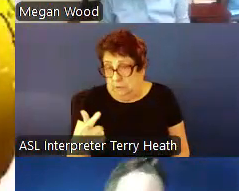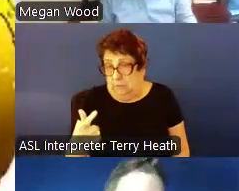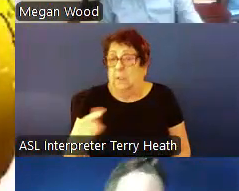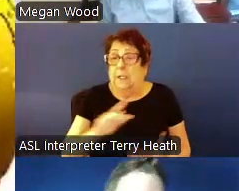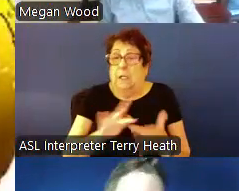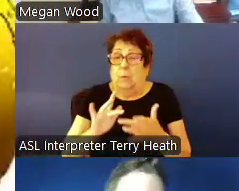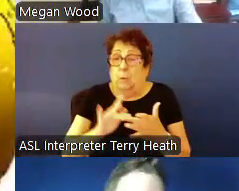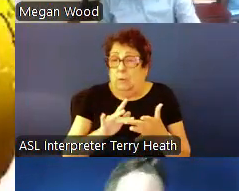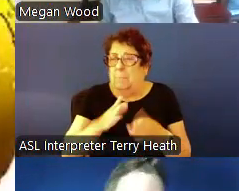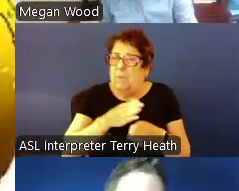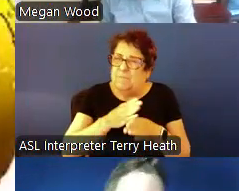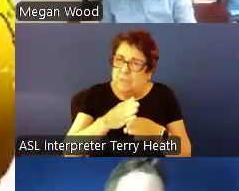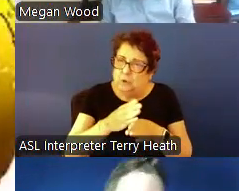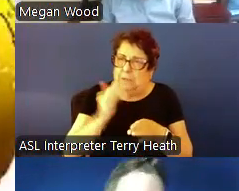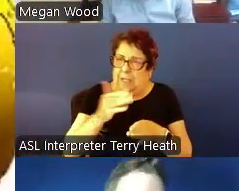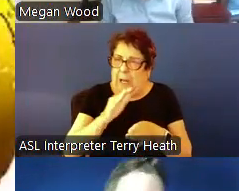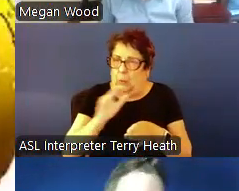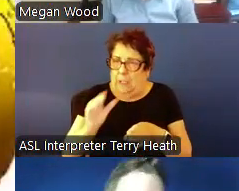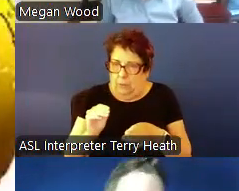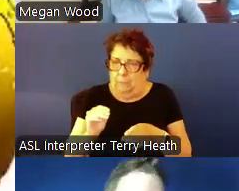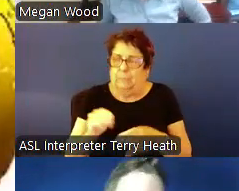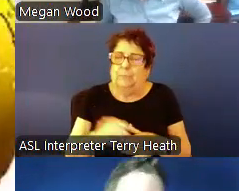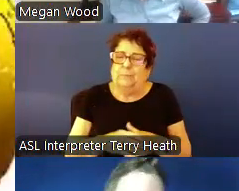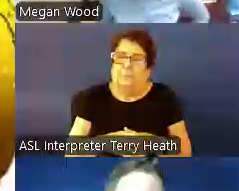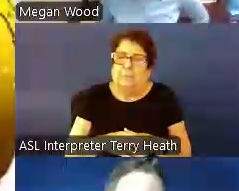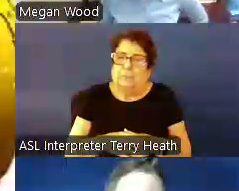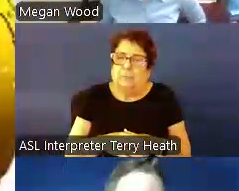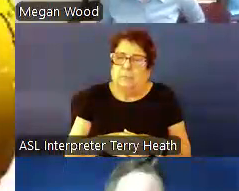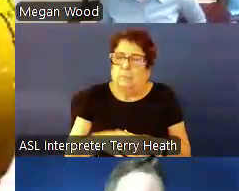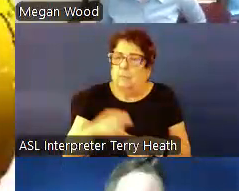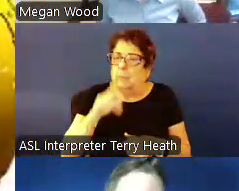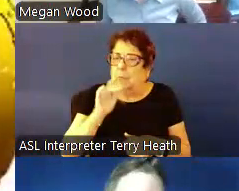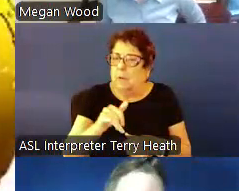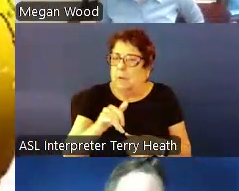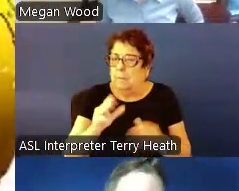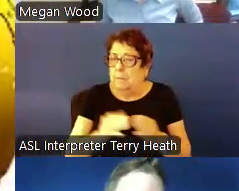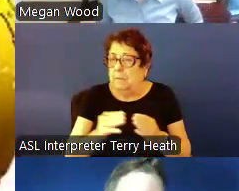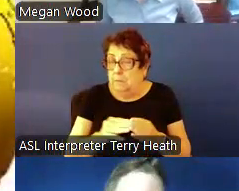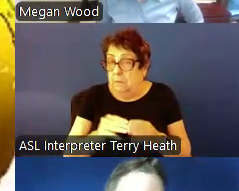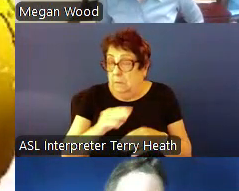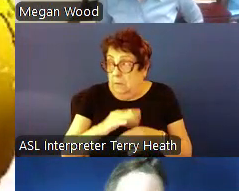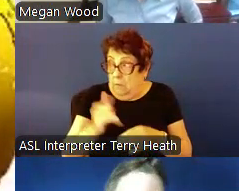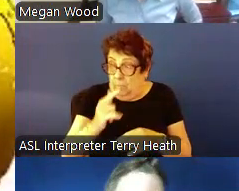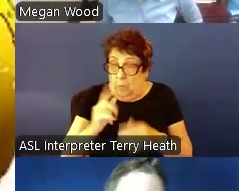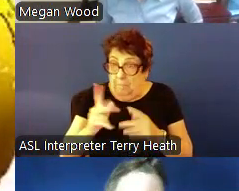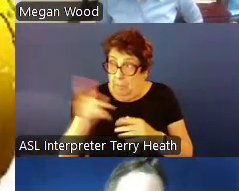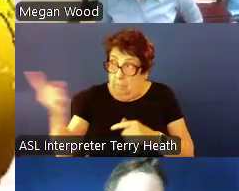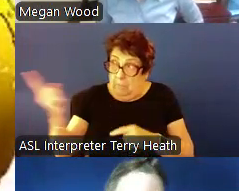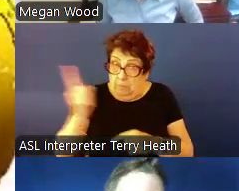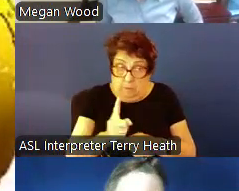county. And that meeting calls on people to give presentations that are educational in